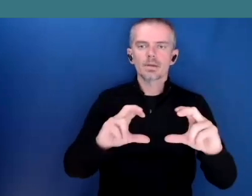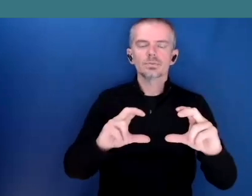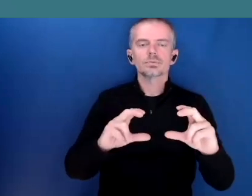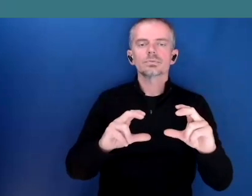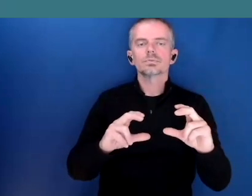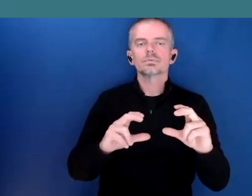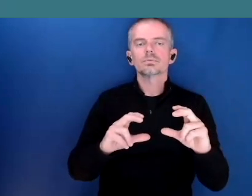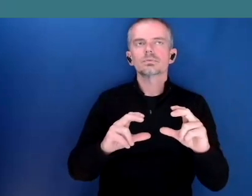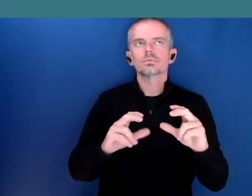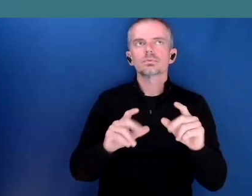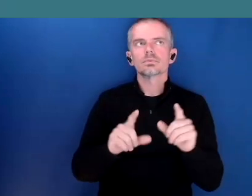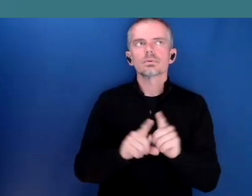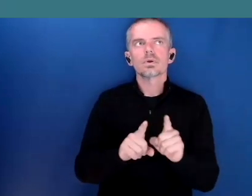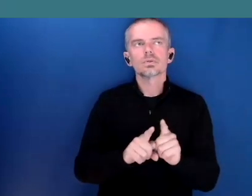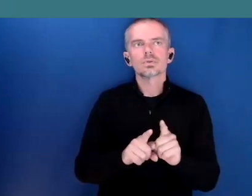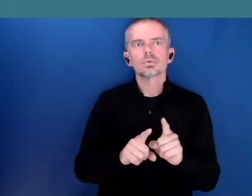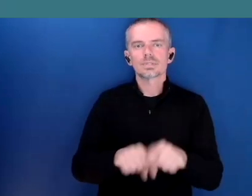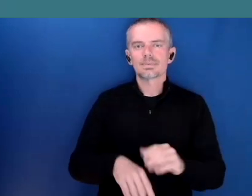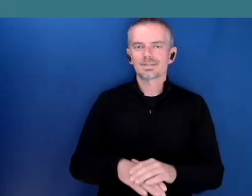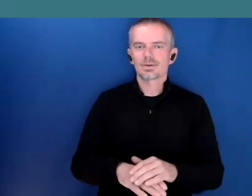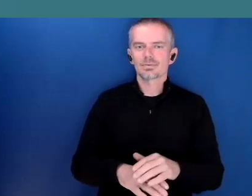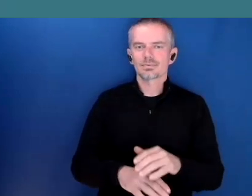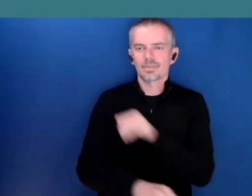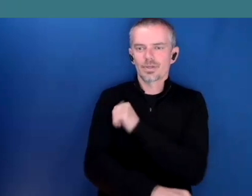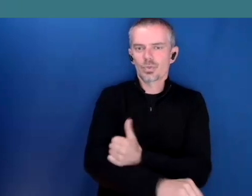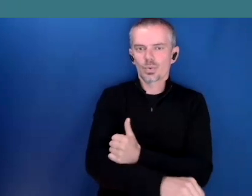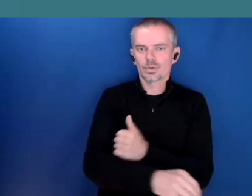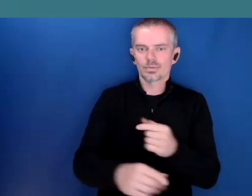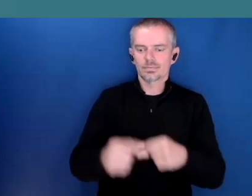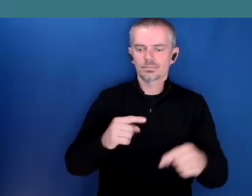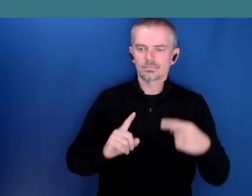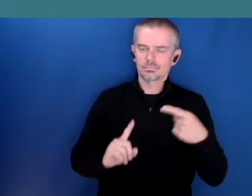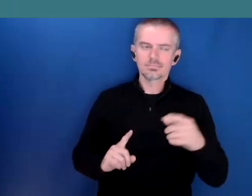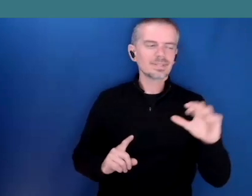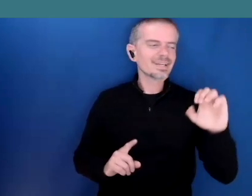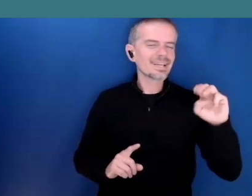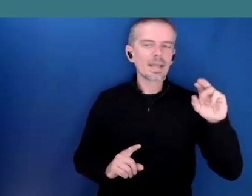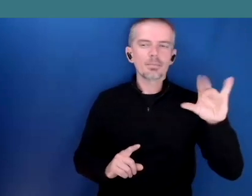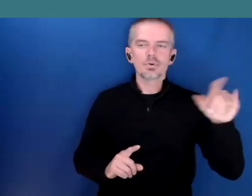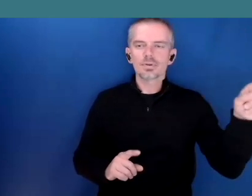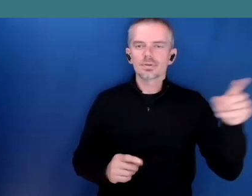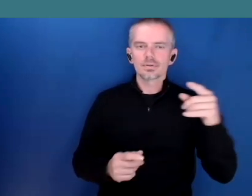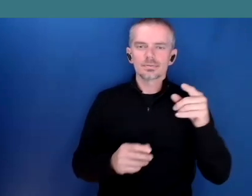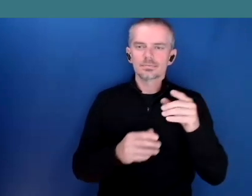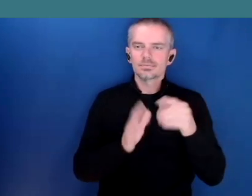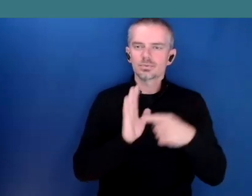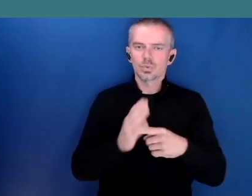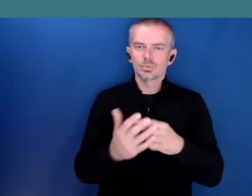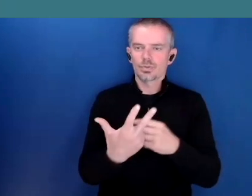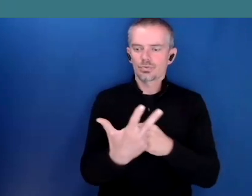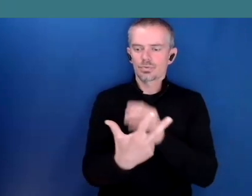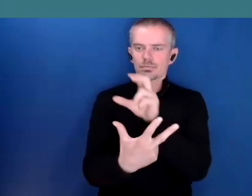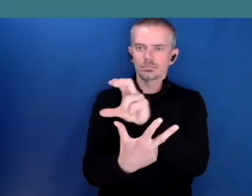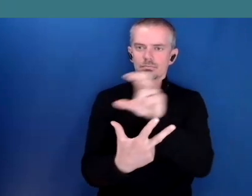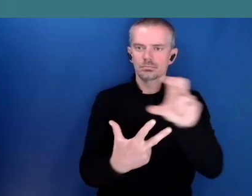also determined by the authority. So as Emery was sharing, there's different components and we really build to